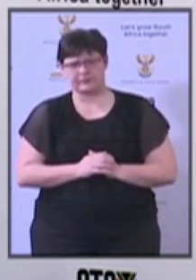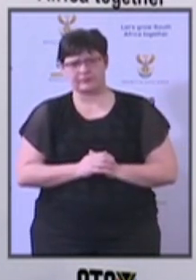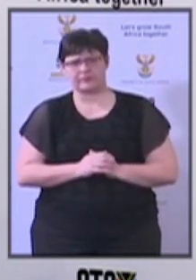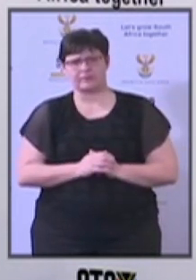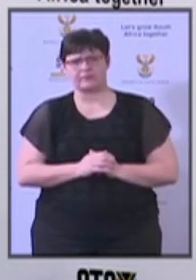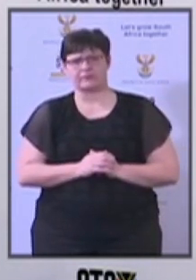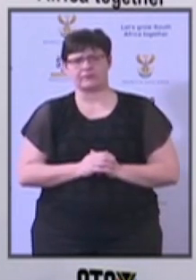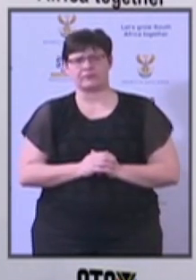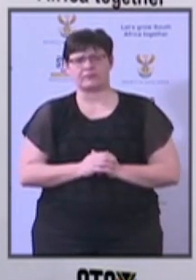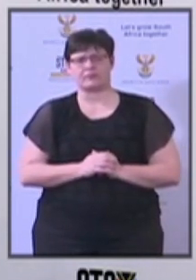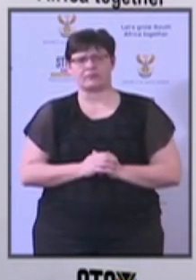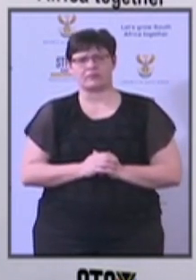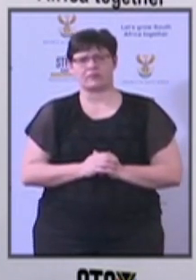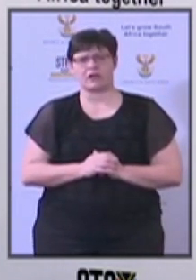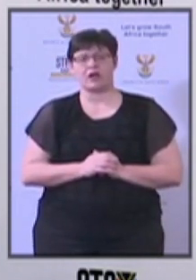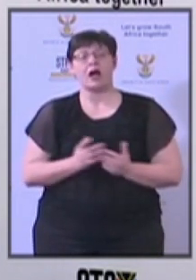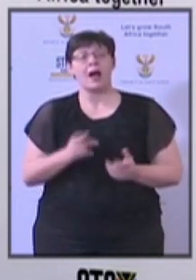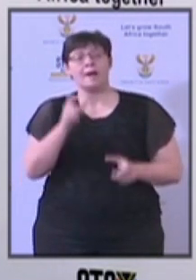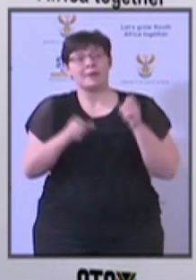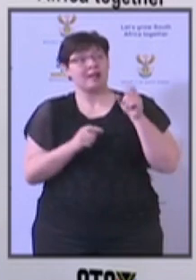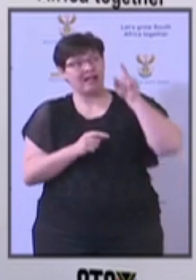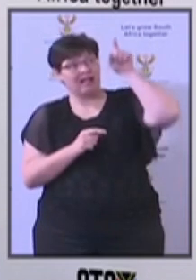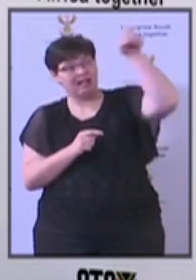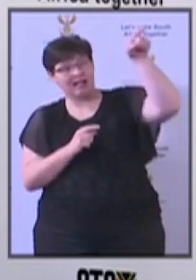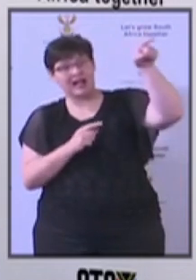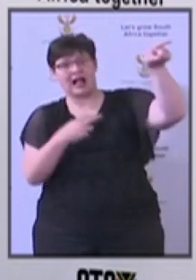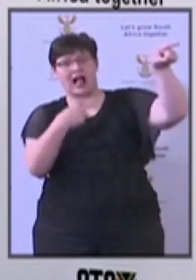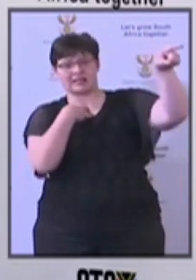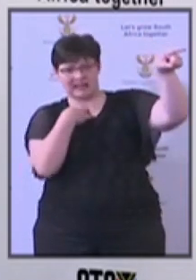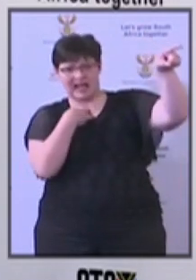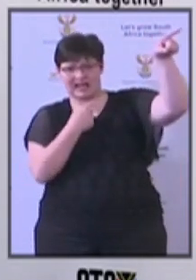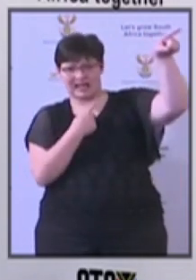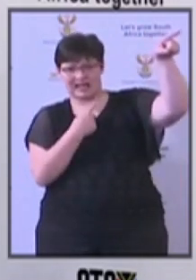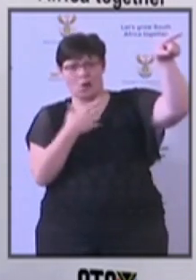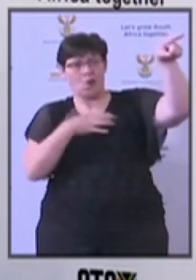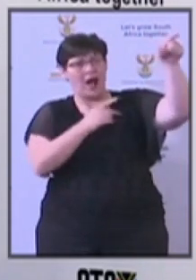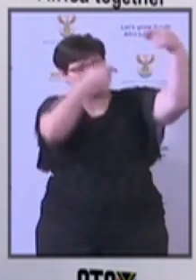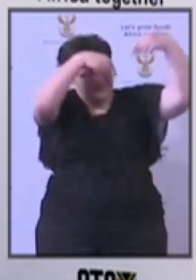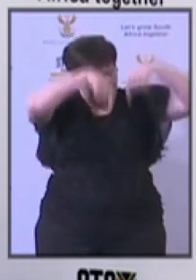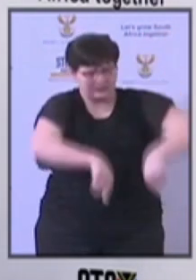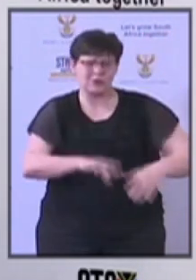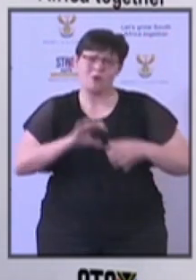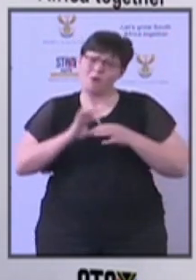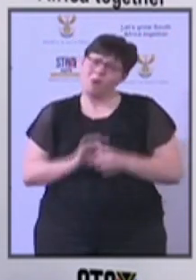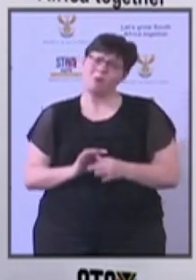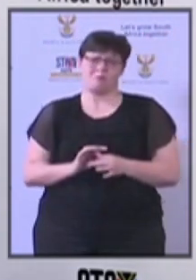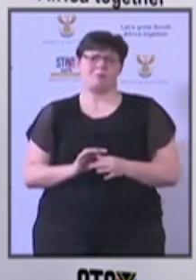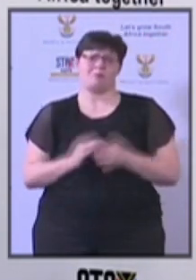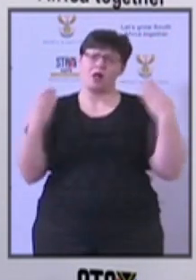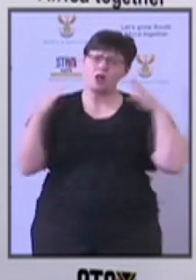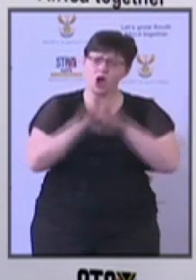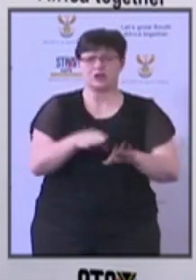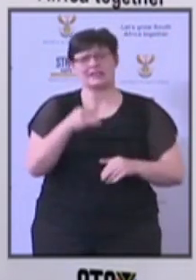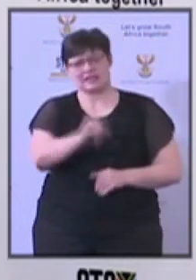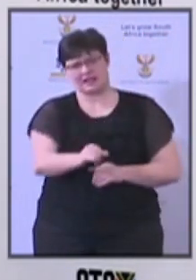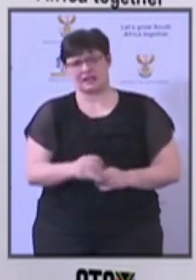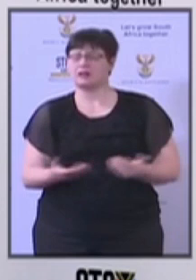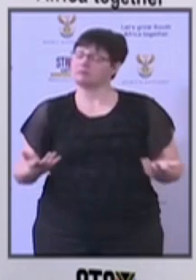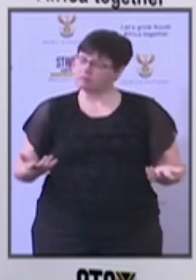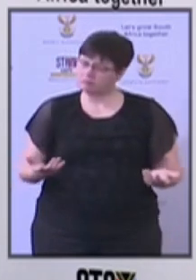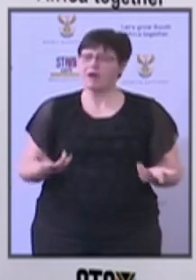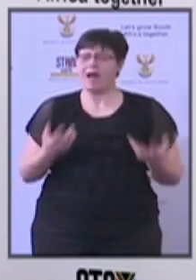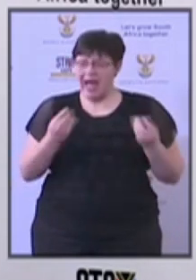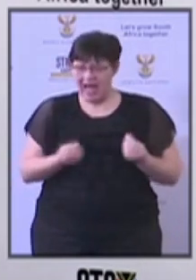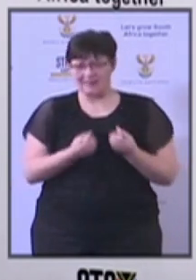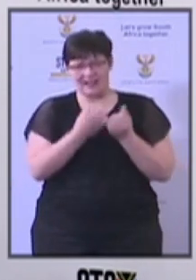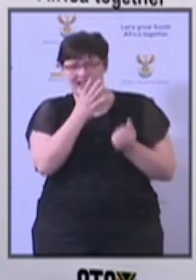People who want to come back home to South Africa, even through this period, yes, we have got quite a number of